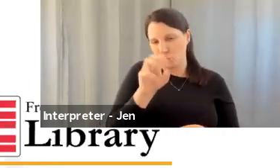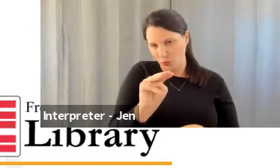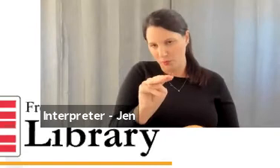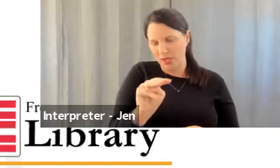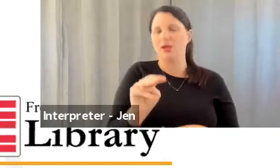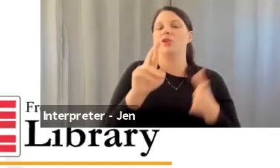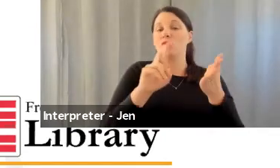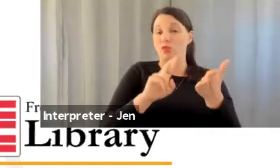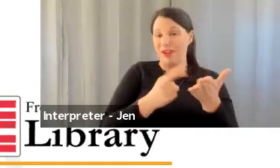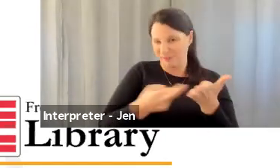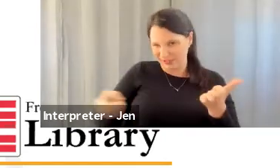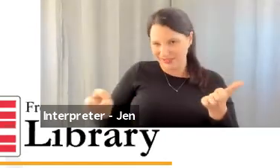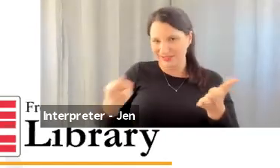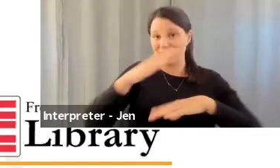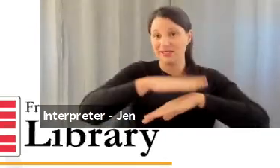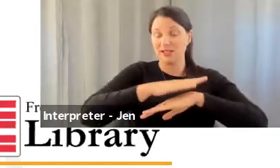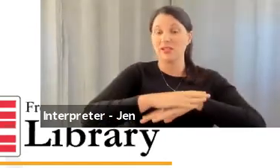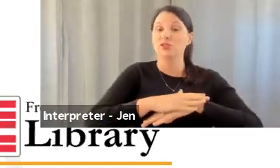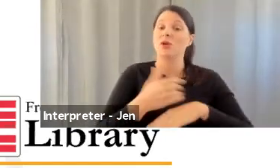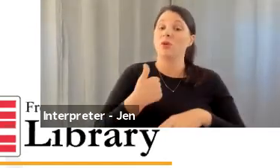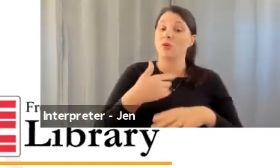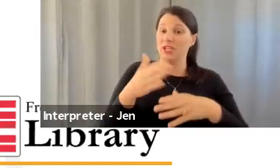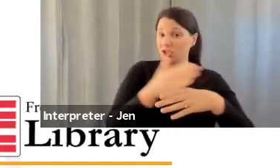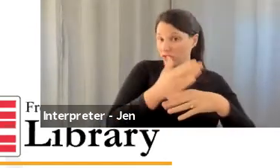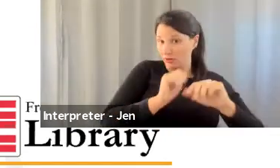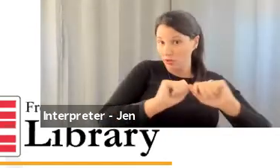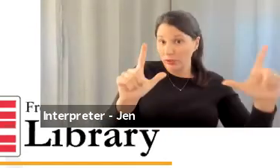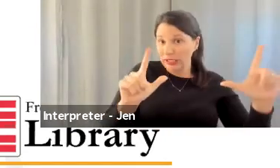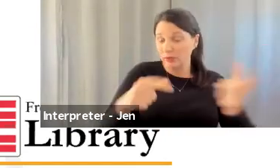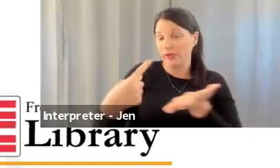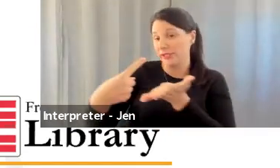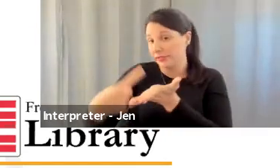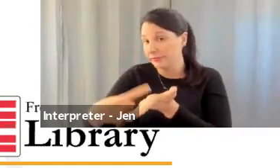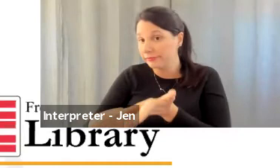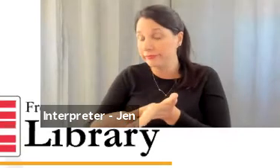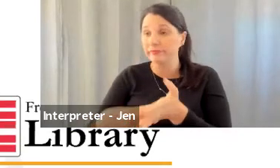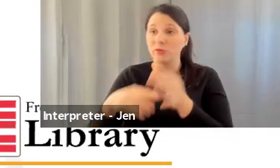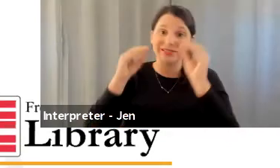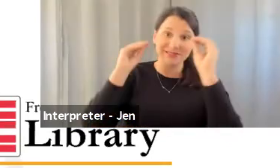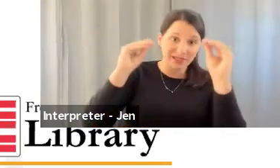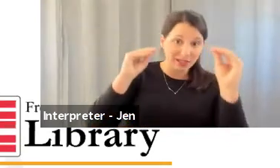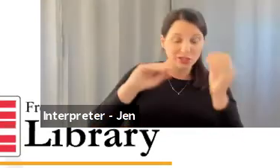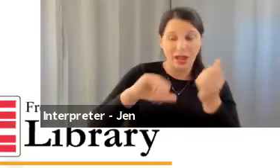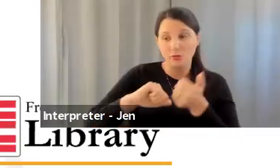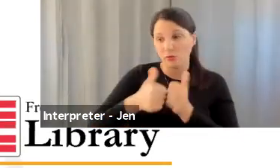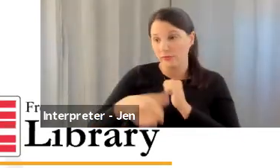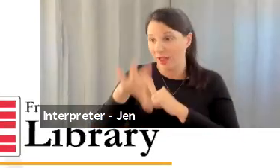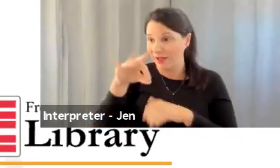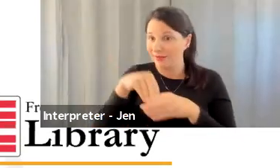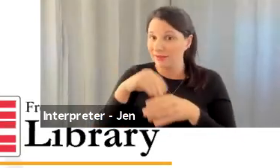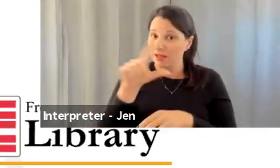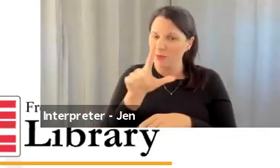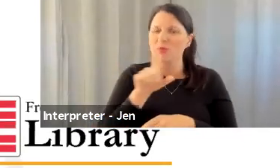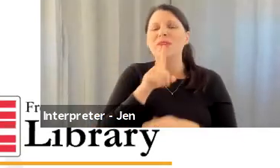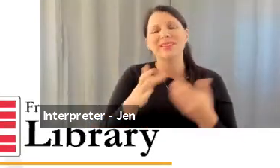can share our screen, we can just talk to you if you just need help, you know, learning where things are in the library. So it's very